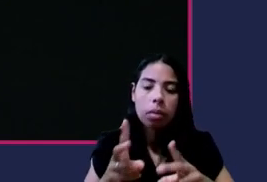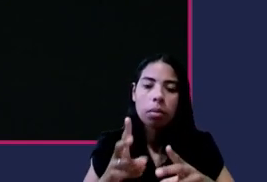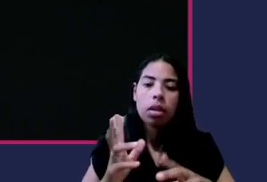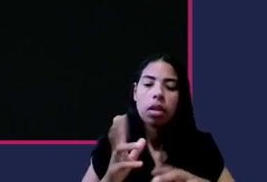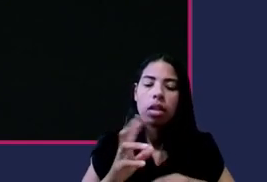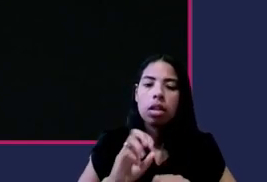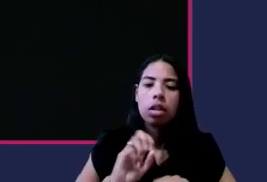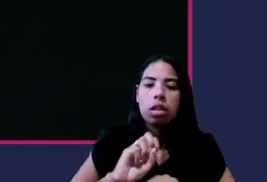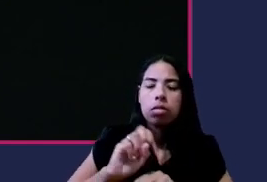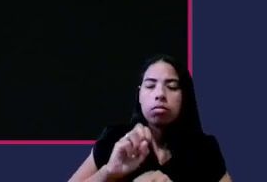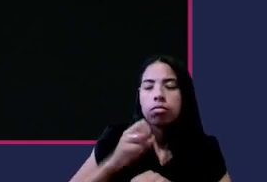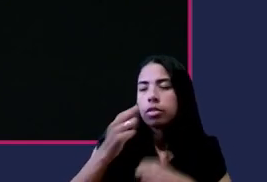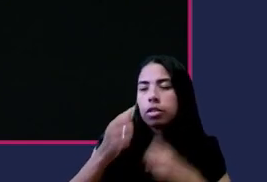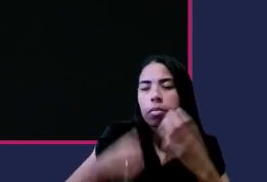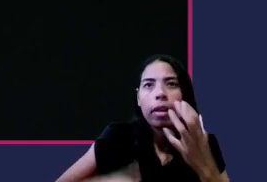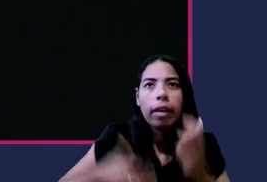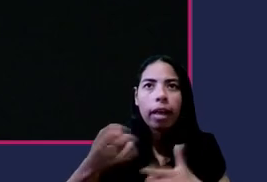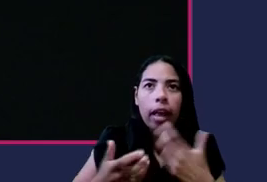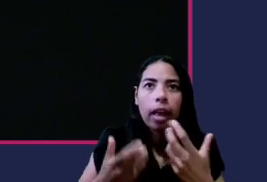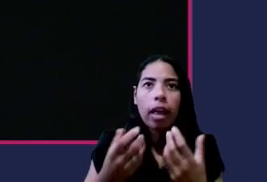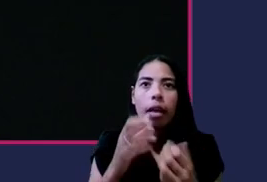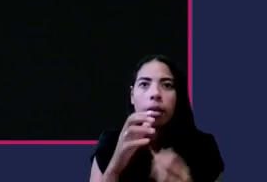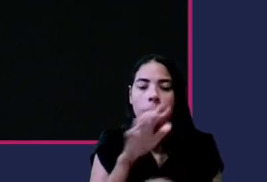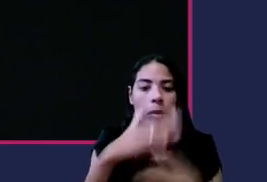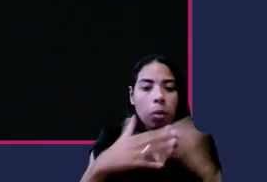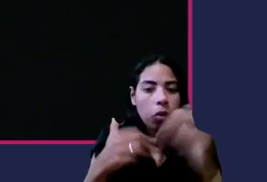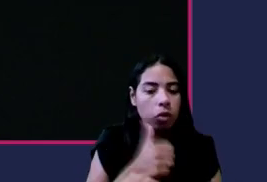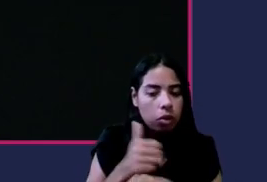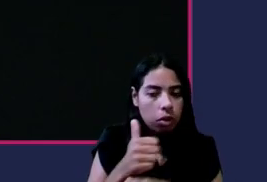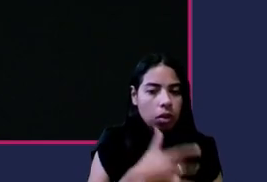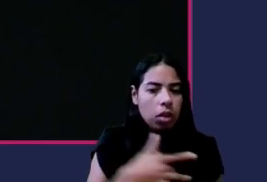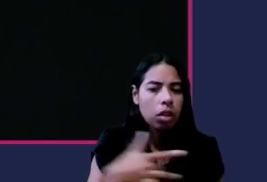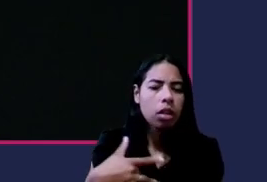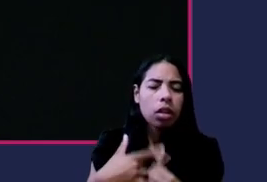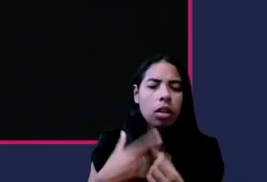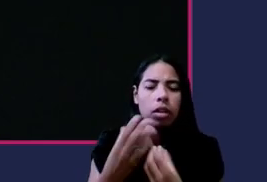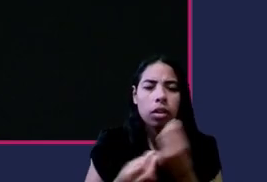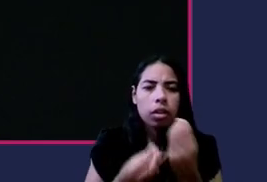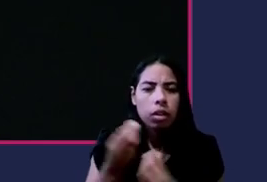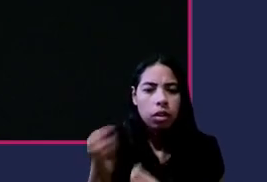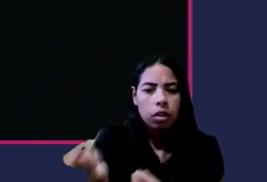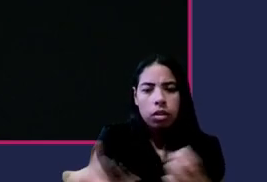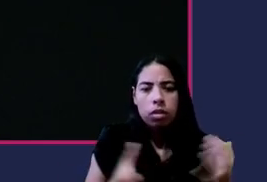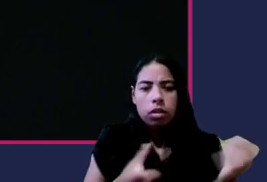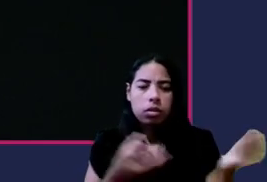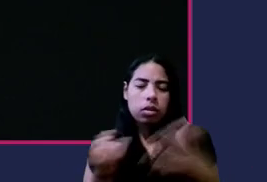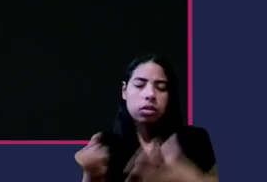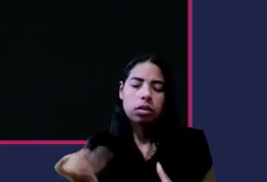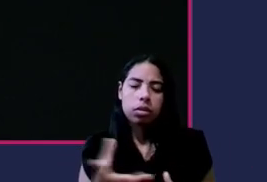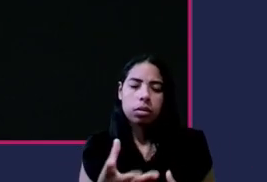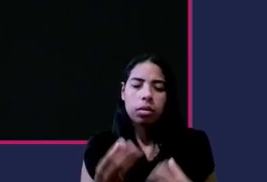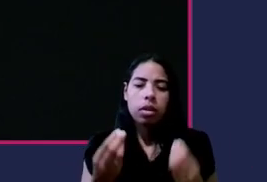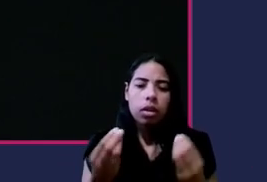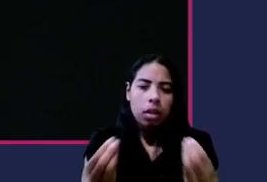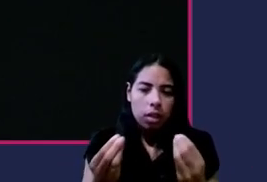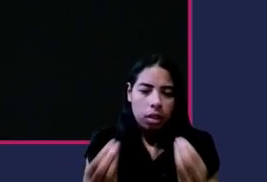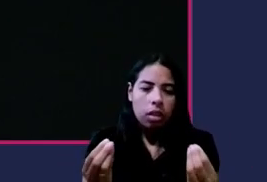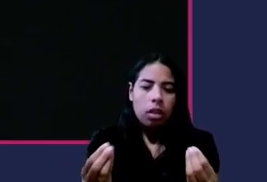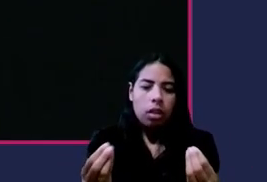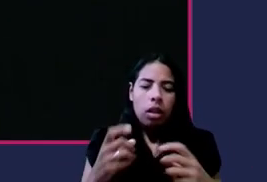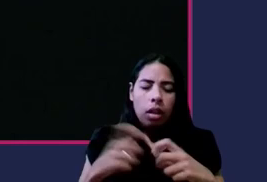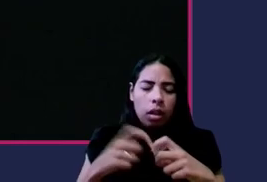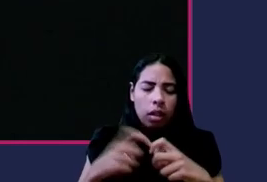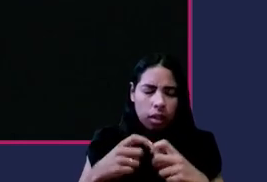updating healthcare professionals with the latest discoveries so that we can